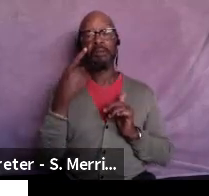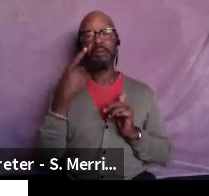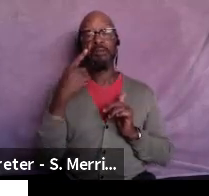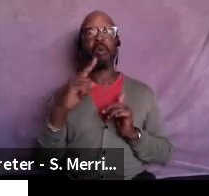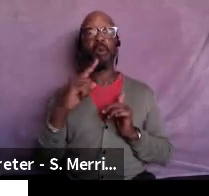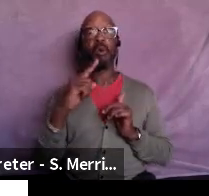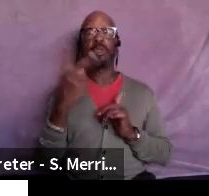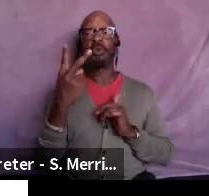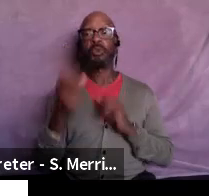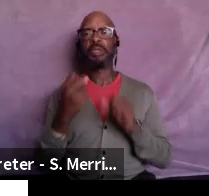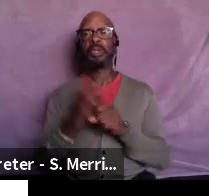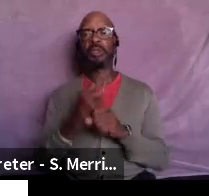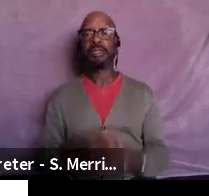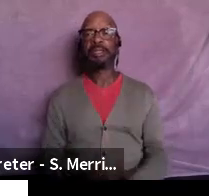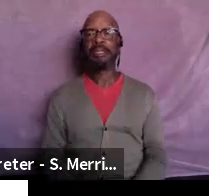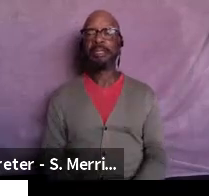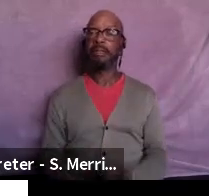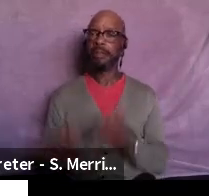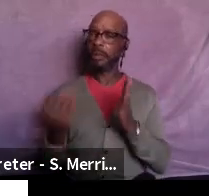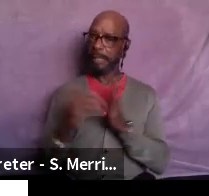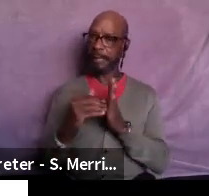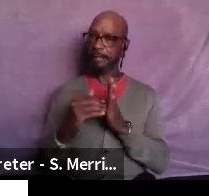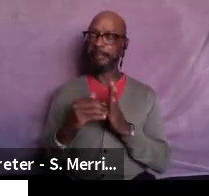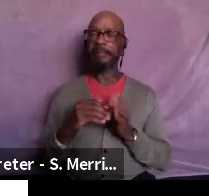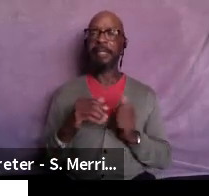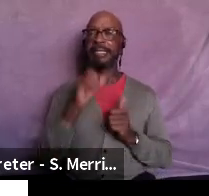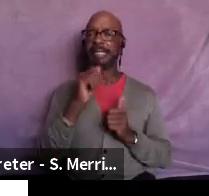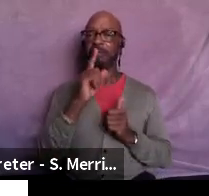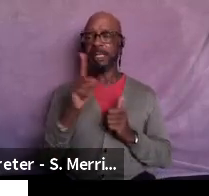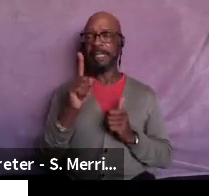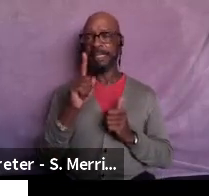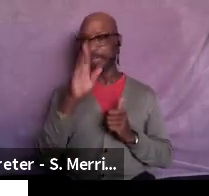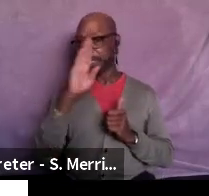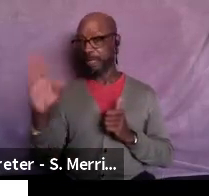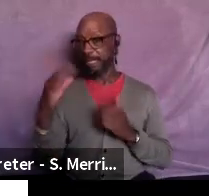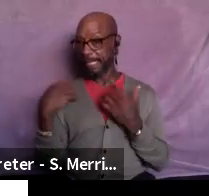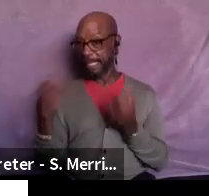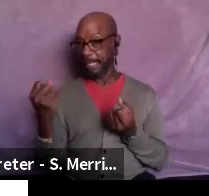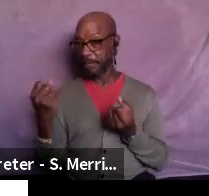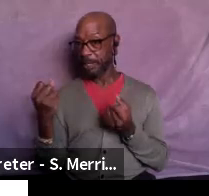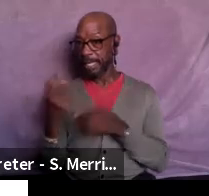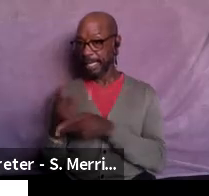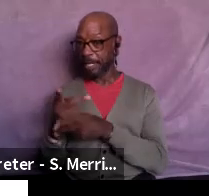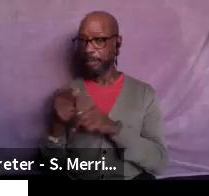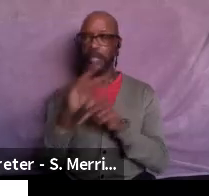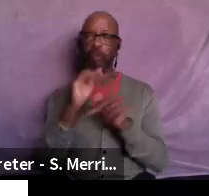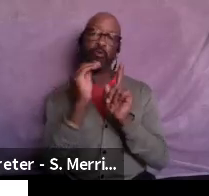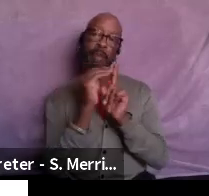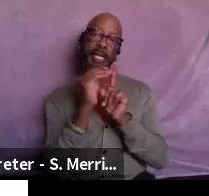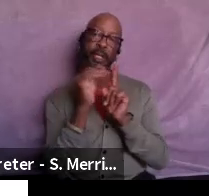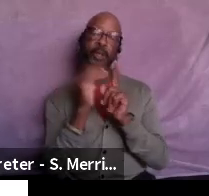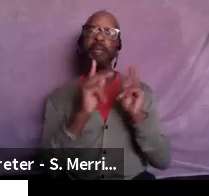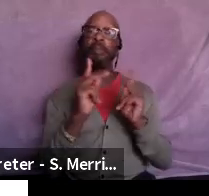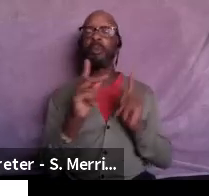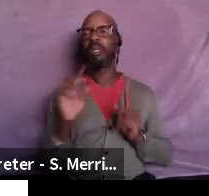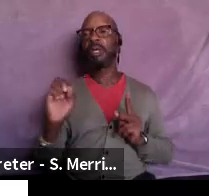2 years. So again, this is not really directly relevant to healthcare, but it's just a reminder that individuals with opioid use disorder